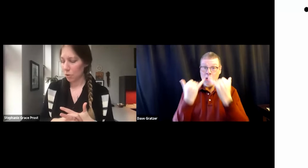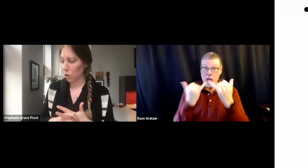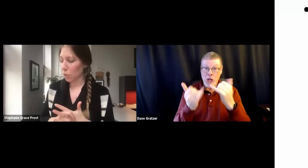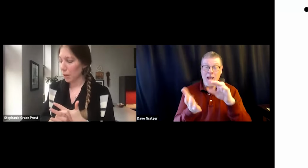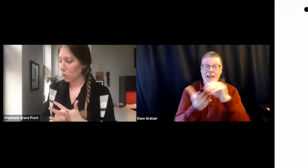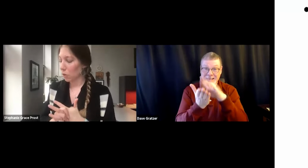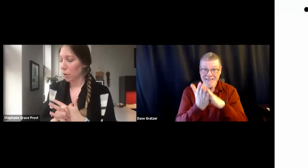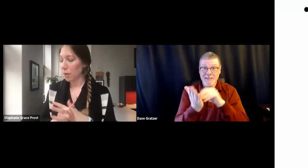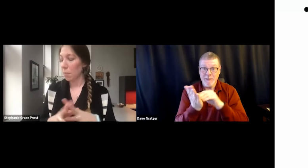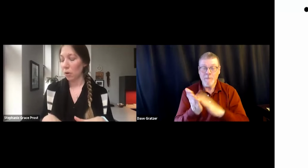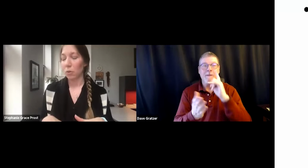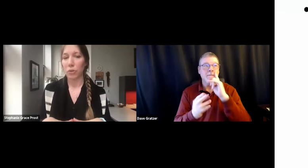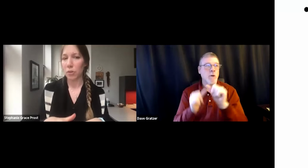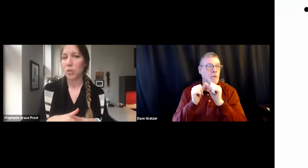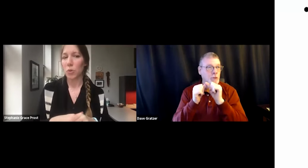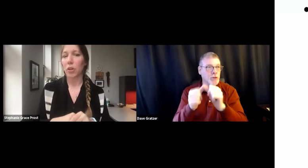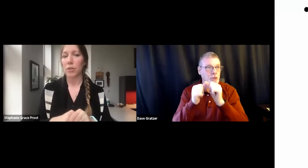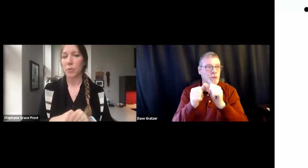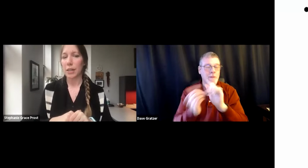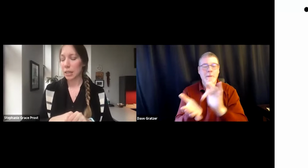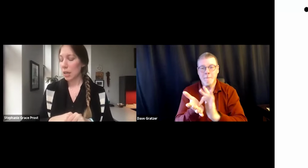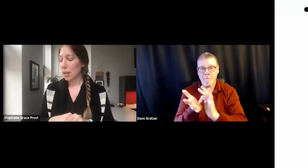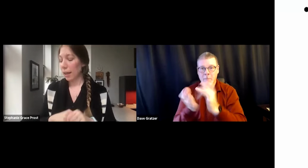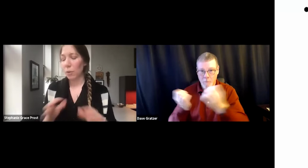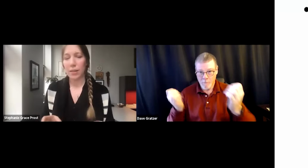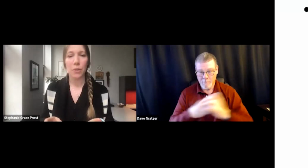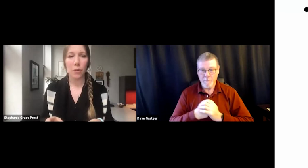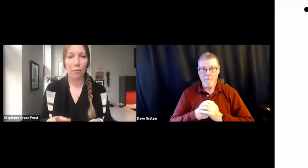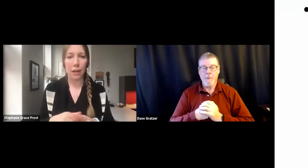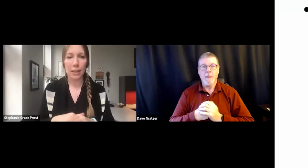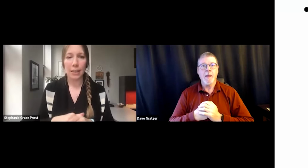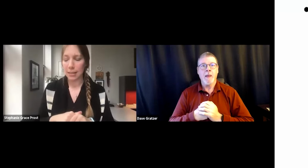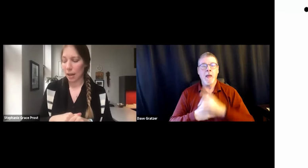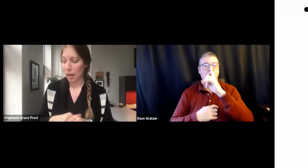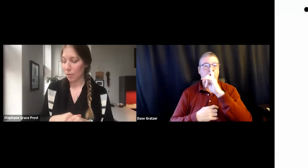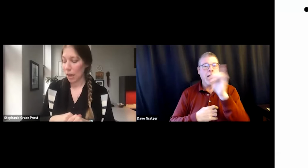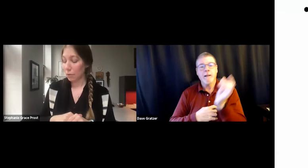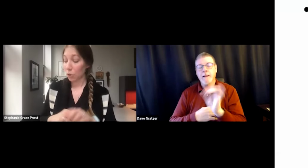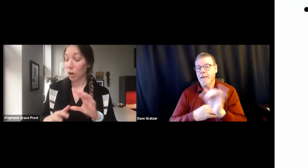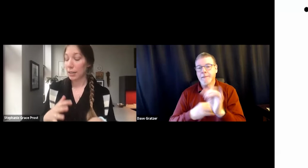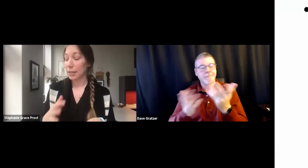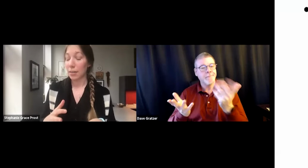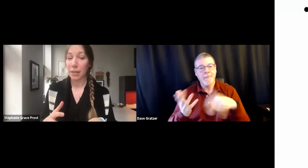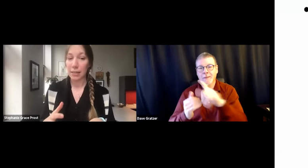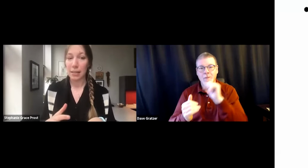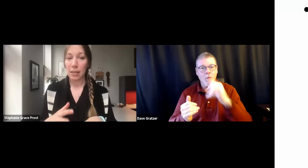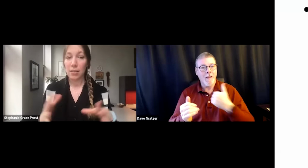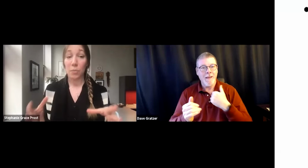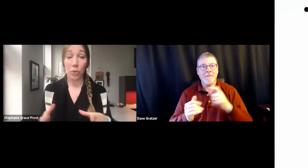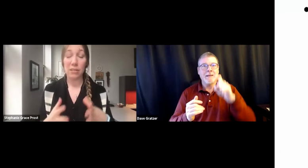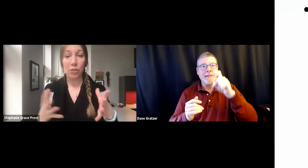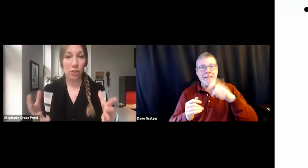the need for durable medical equipment among older adults who are incarcerated. Likewise, we don't have findings regarding the need of